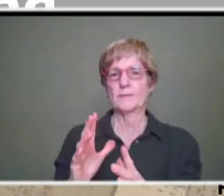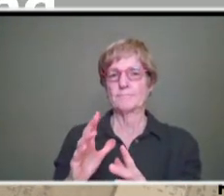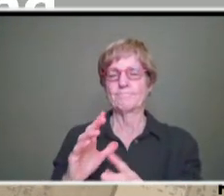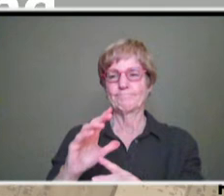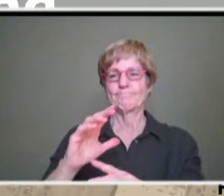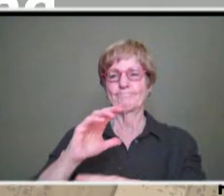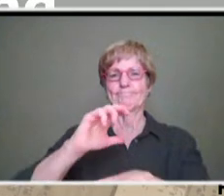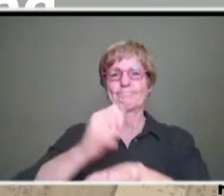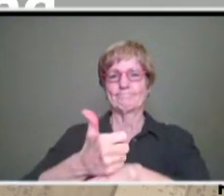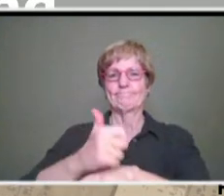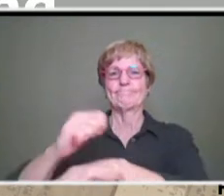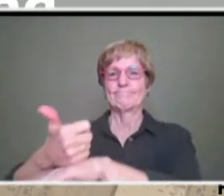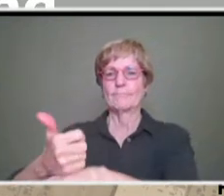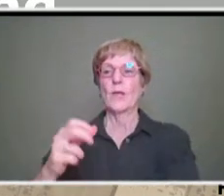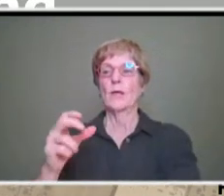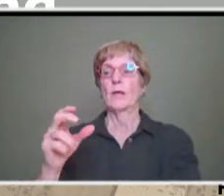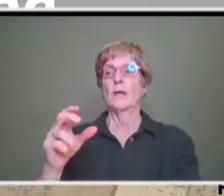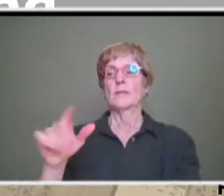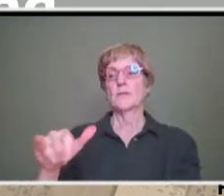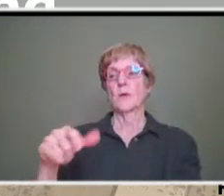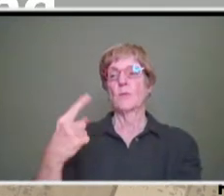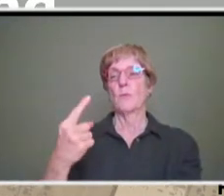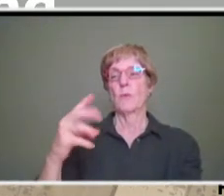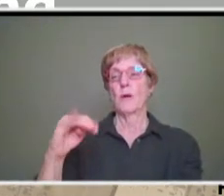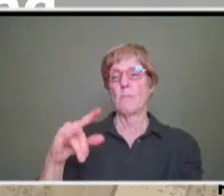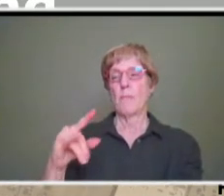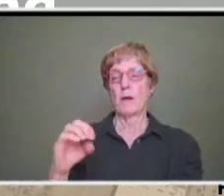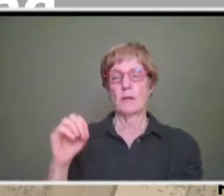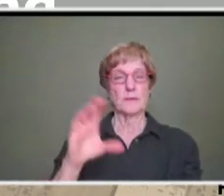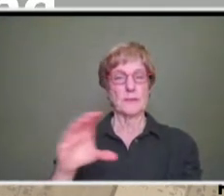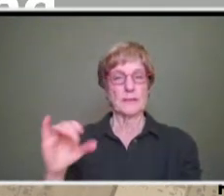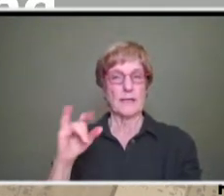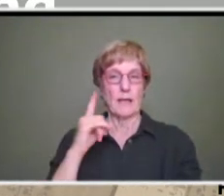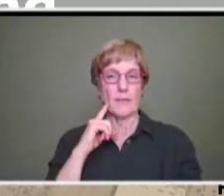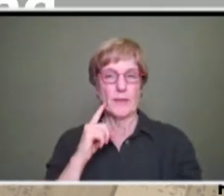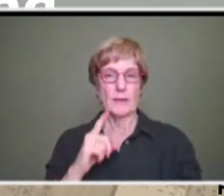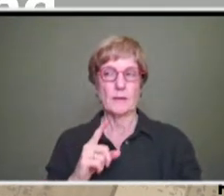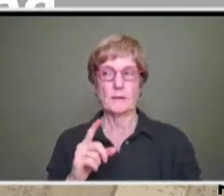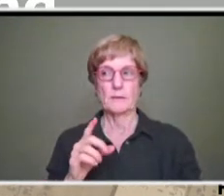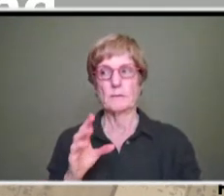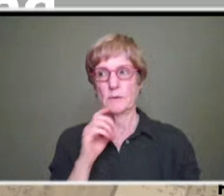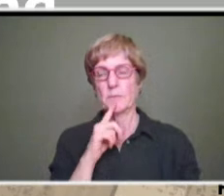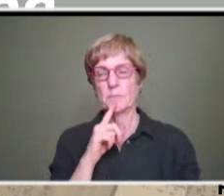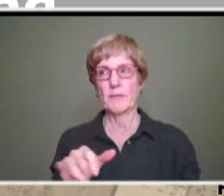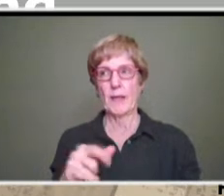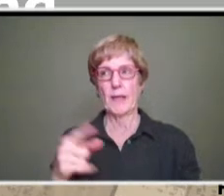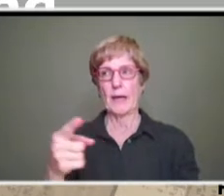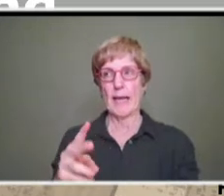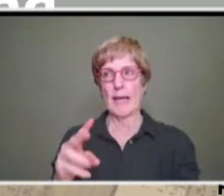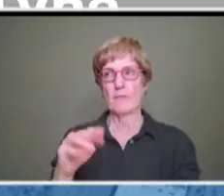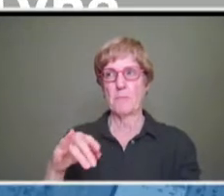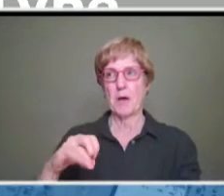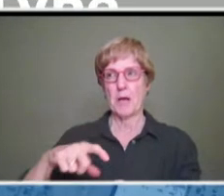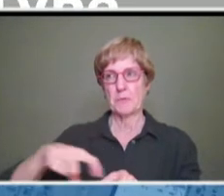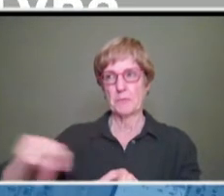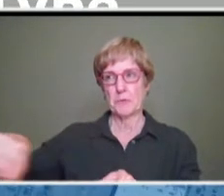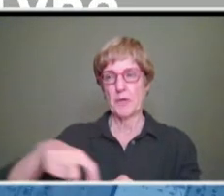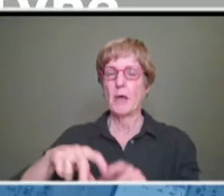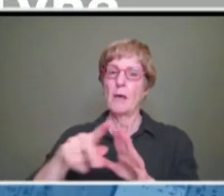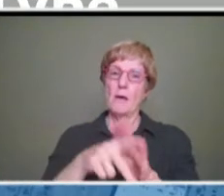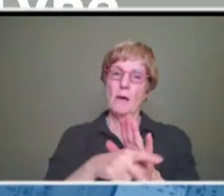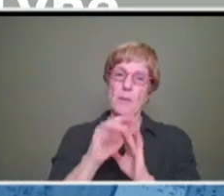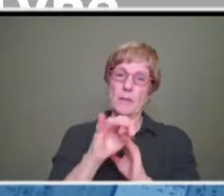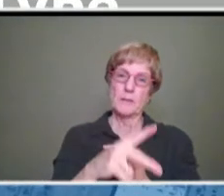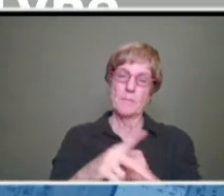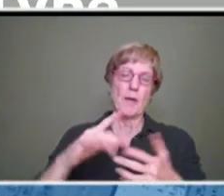so the NC would be within a mile CC I think would be within that half mile Corridor policy map calls for